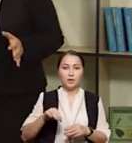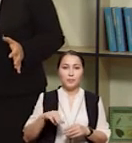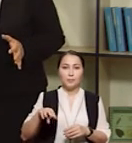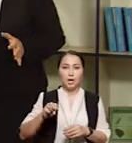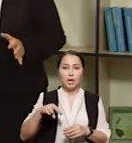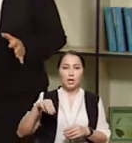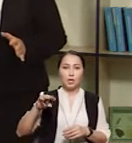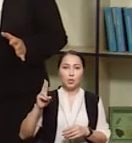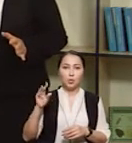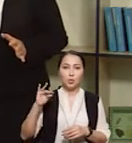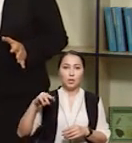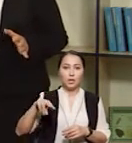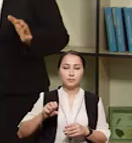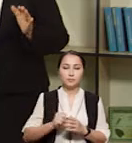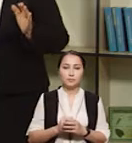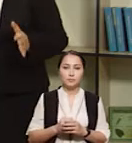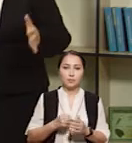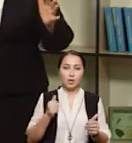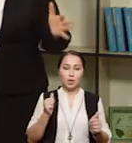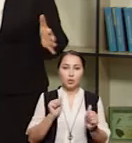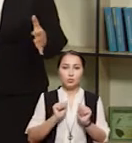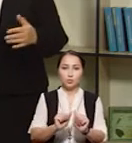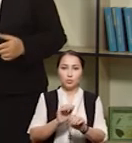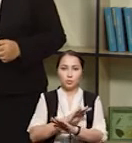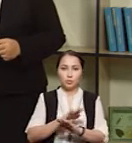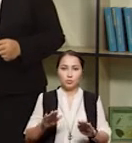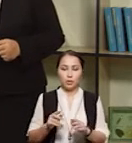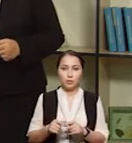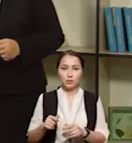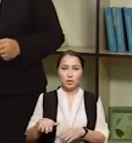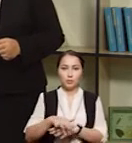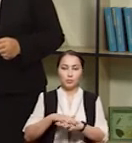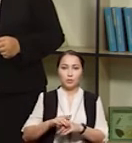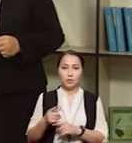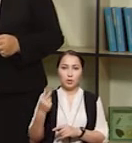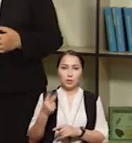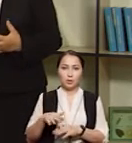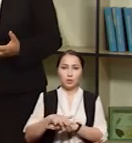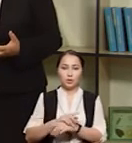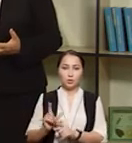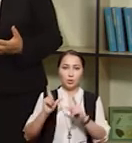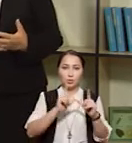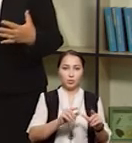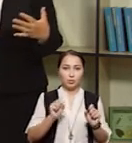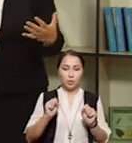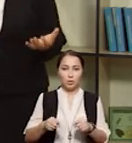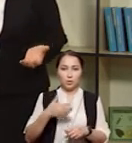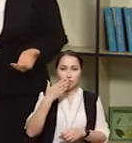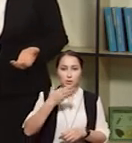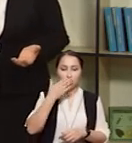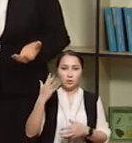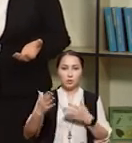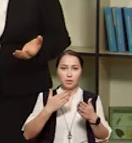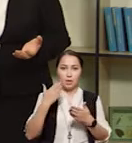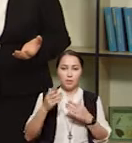hech qanday to'siqqa uchramasdan bir joydan ikkinchi joyga ko'cha oladi. Hidlar esa havoda